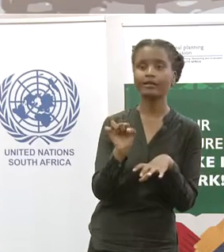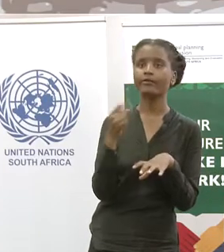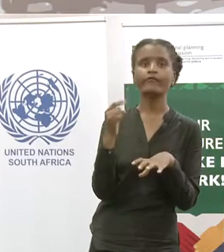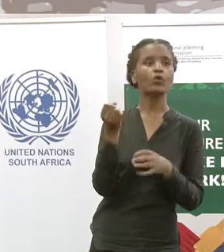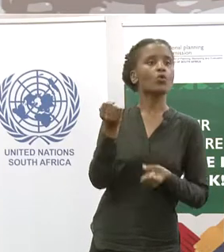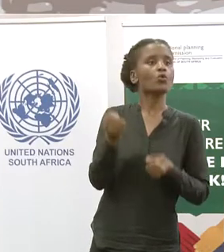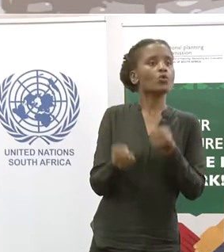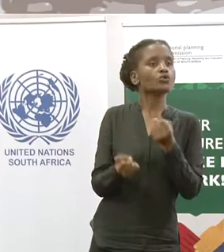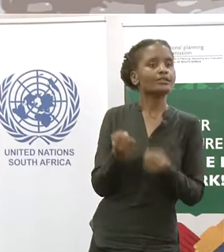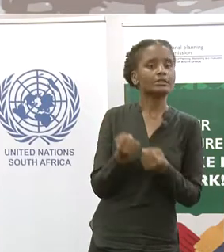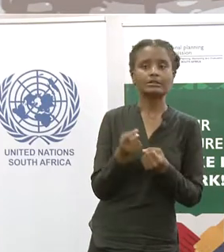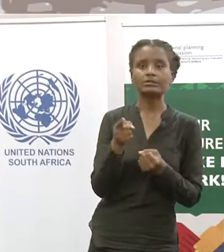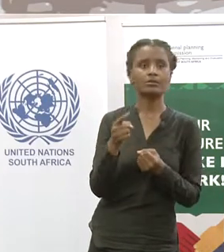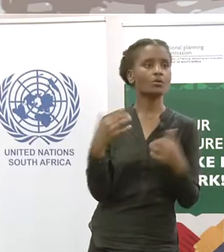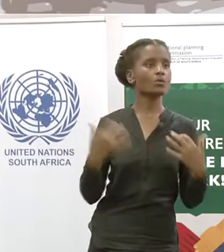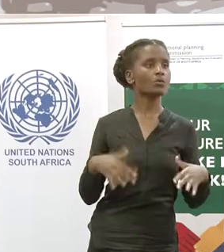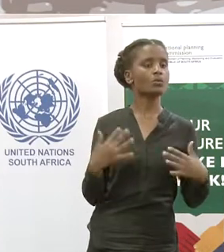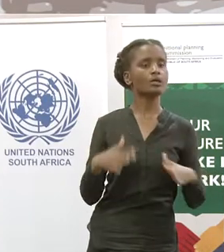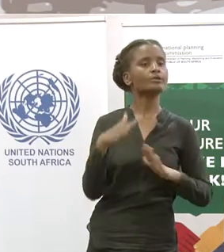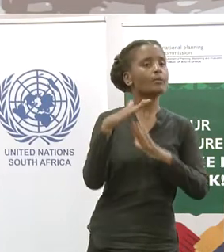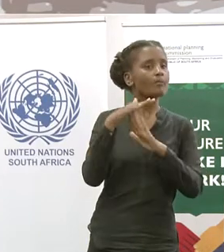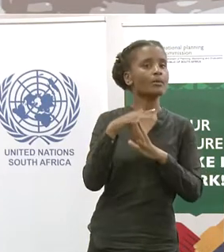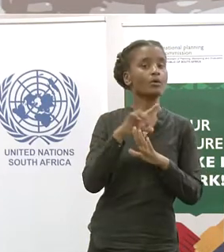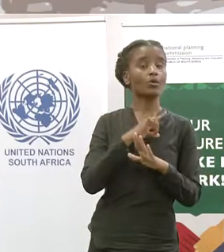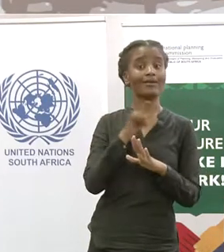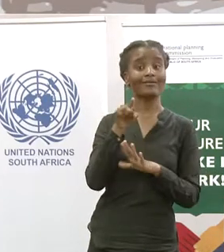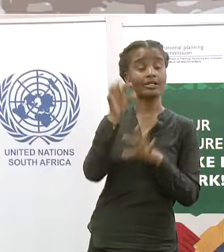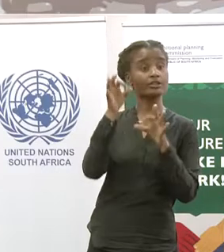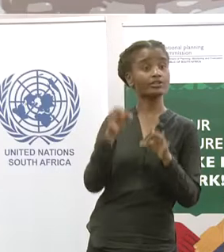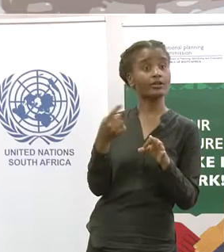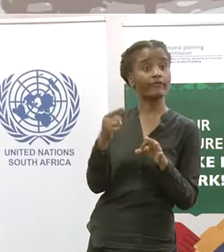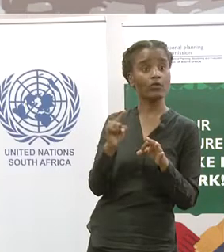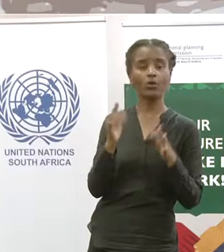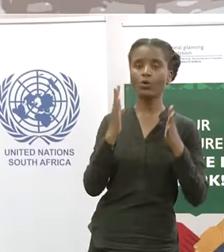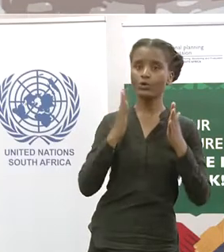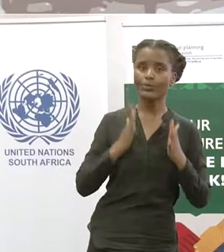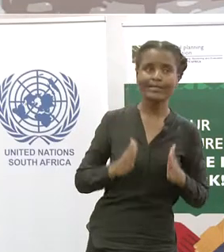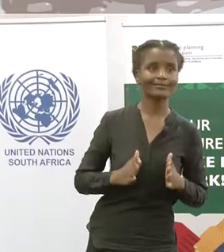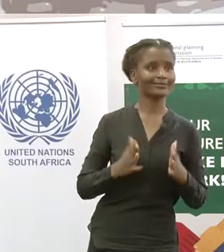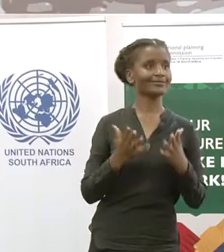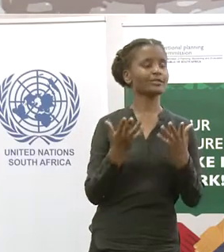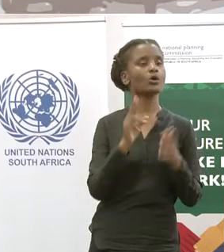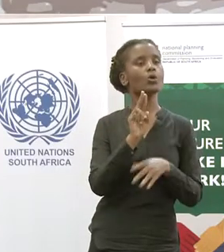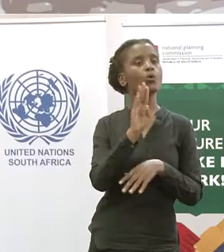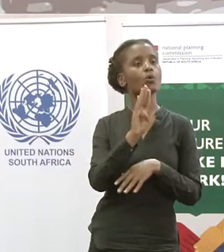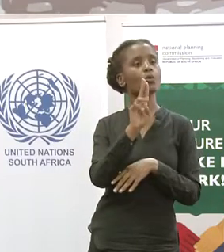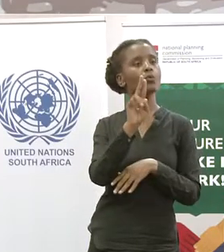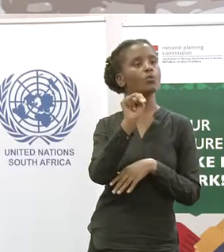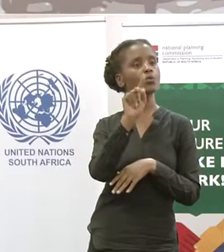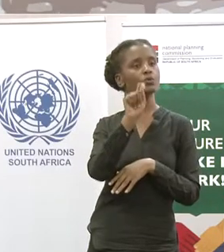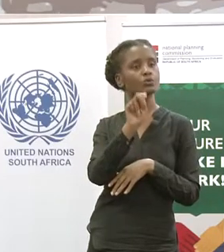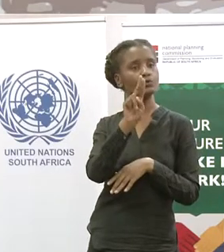were unmatched. His unapologetic position for humanity, Ubuntu, equality,